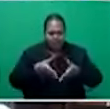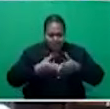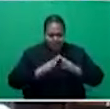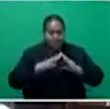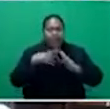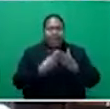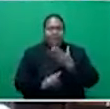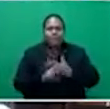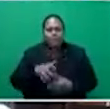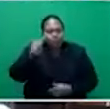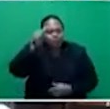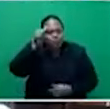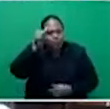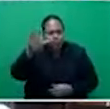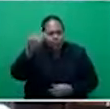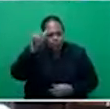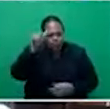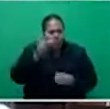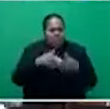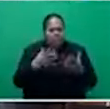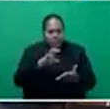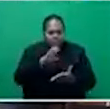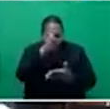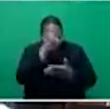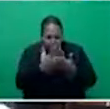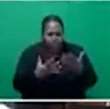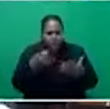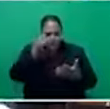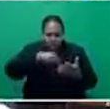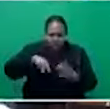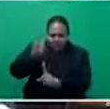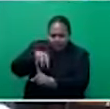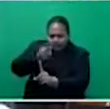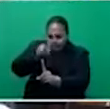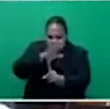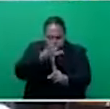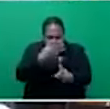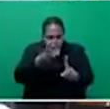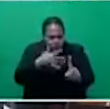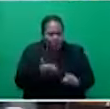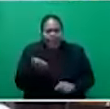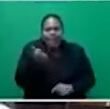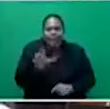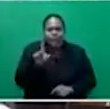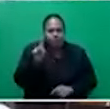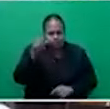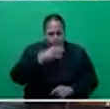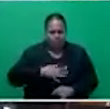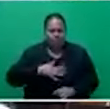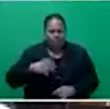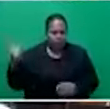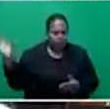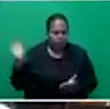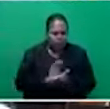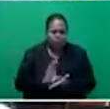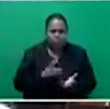and know-how and experience to be able to scrutinize anybody that wants to come and make an investment or use FNPF funds. That is what